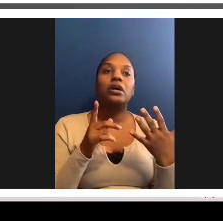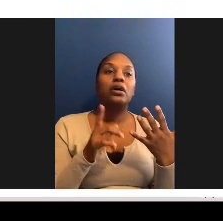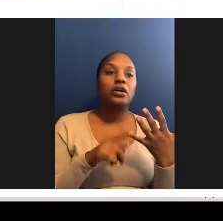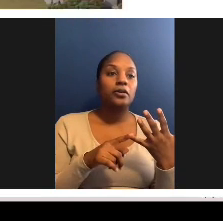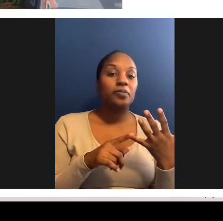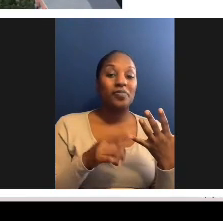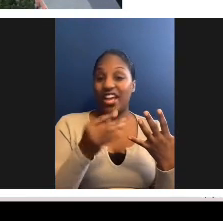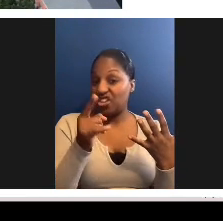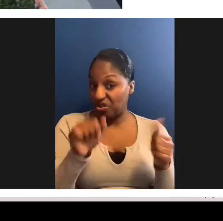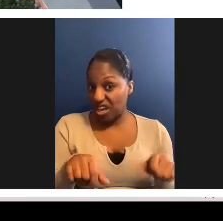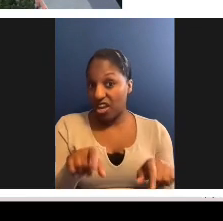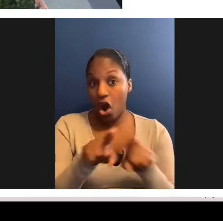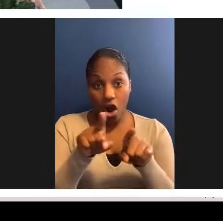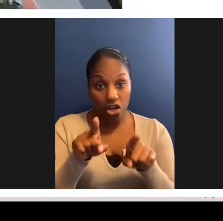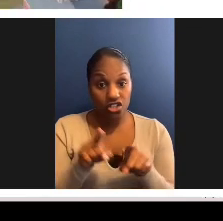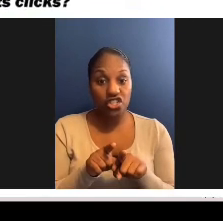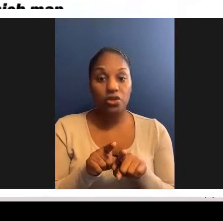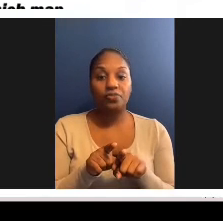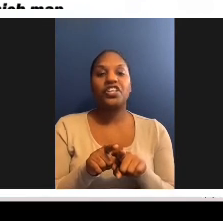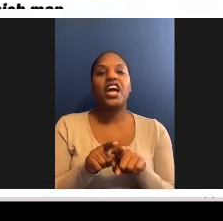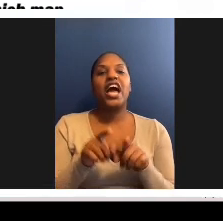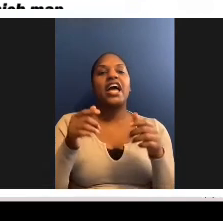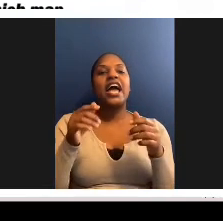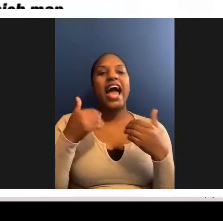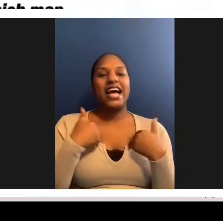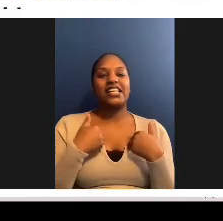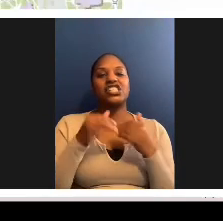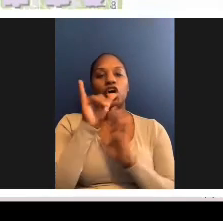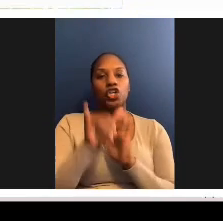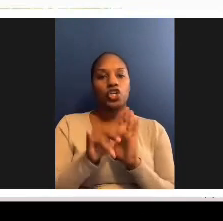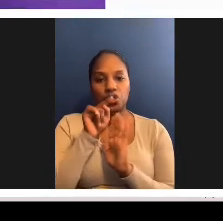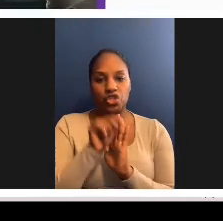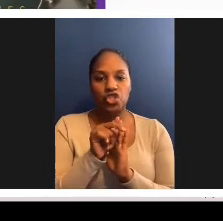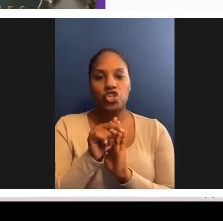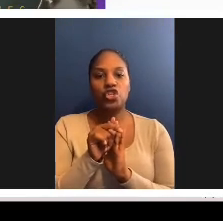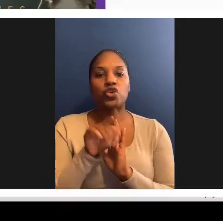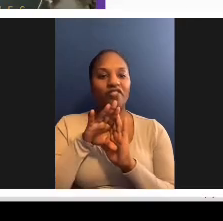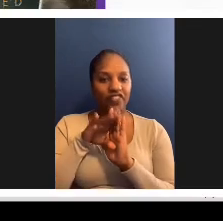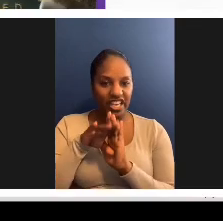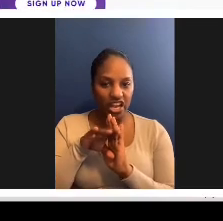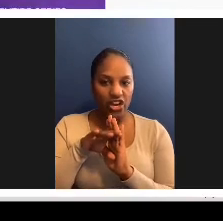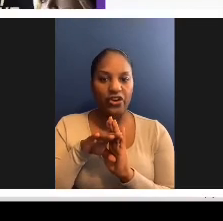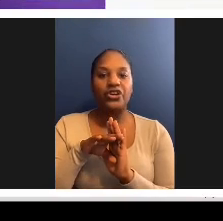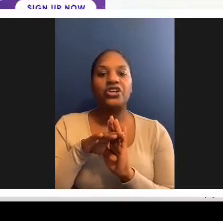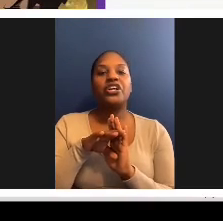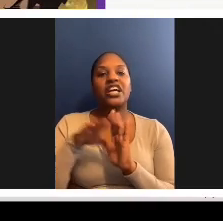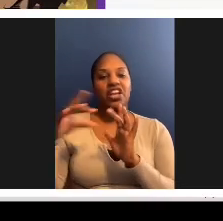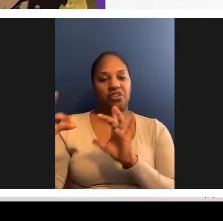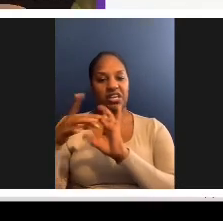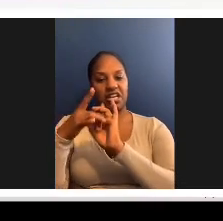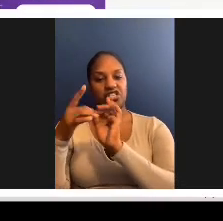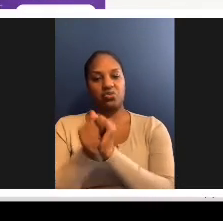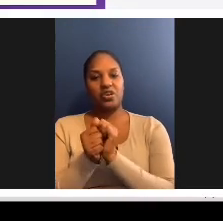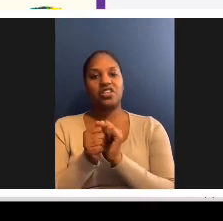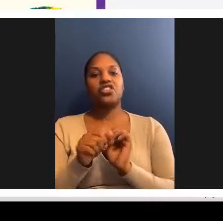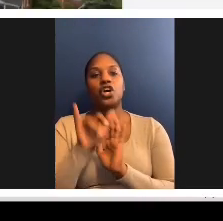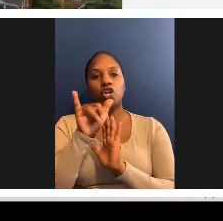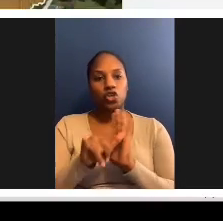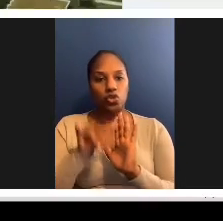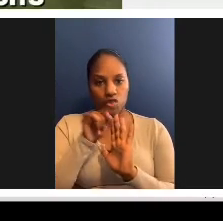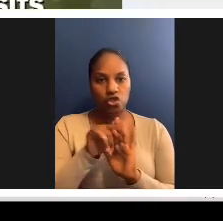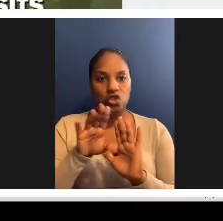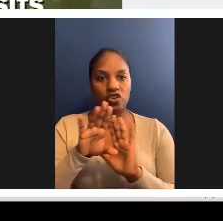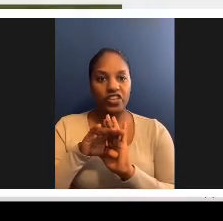And you can also, there's a YouTube video that you can, it'll send you to a YouTube video.